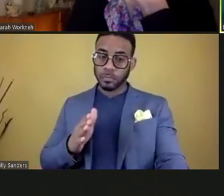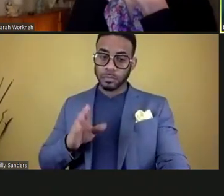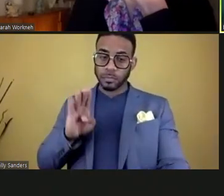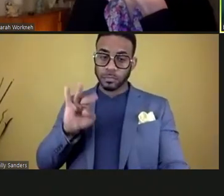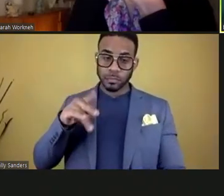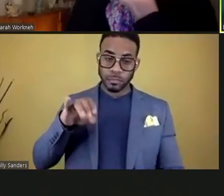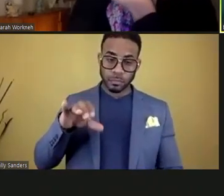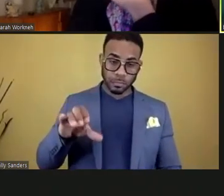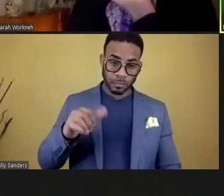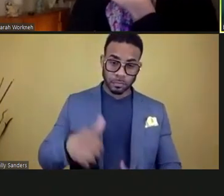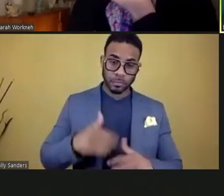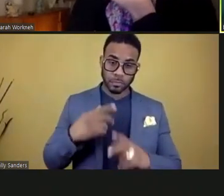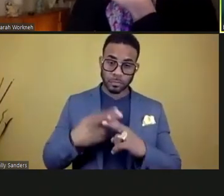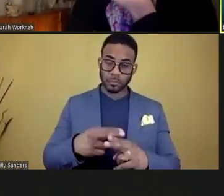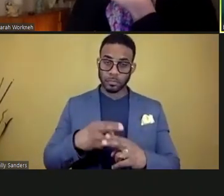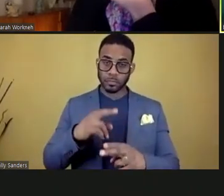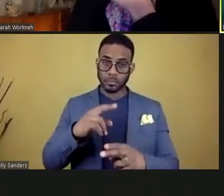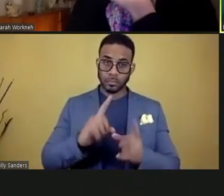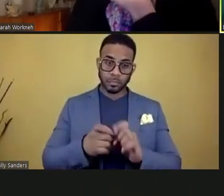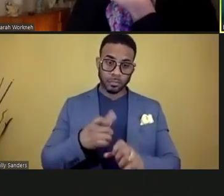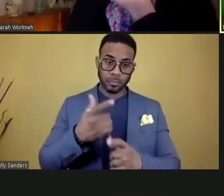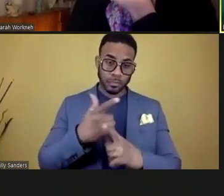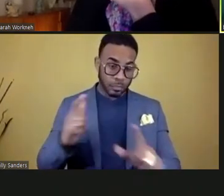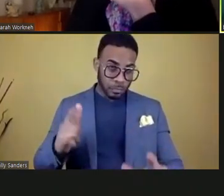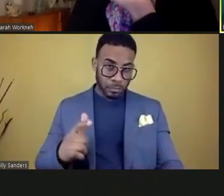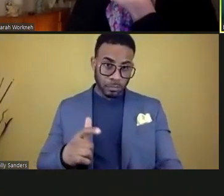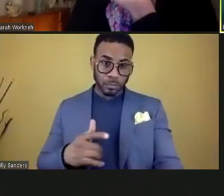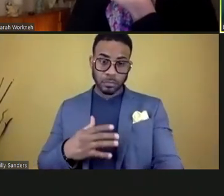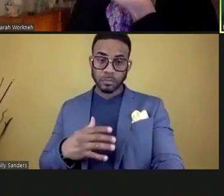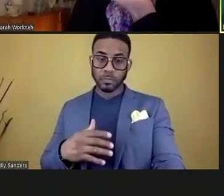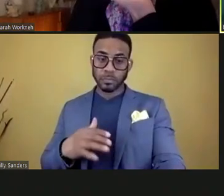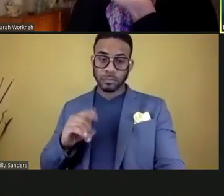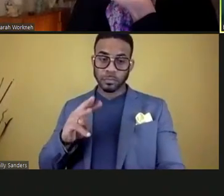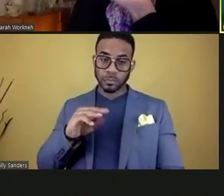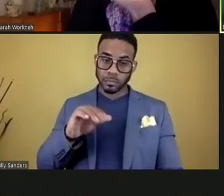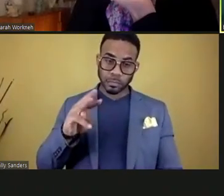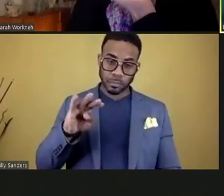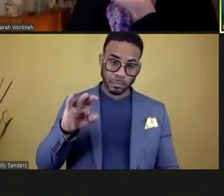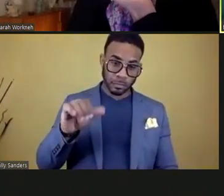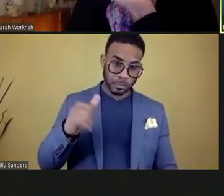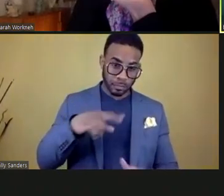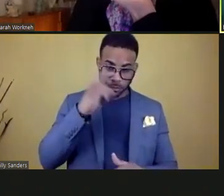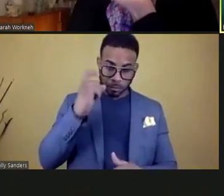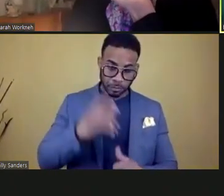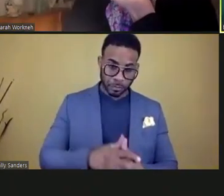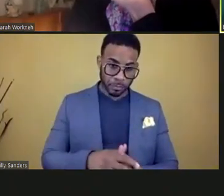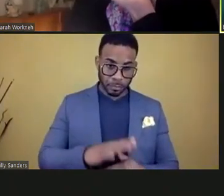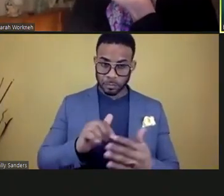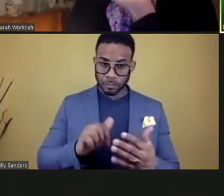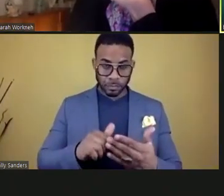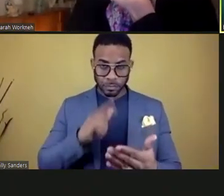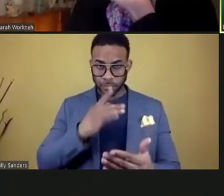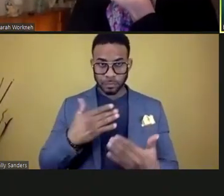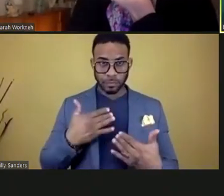BIPOC residency called Converging Liberations at Mass MoCA this summer. All the gods be